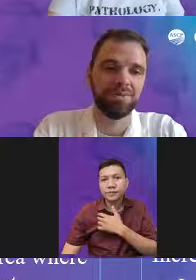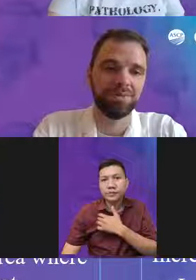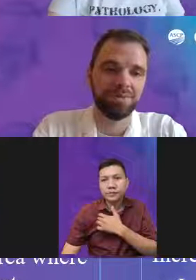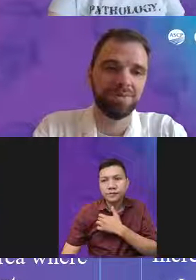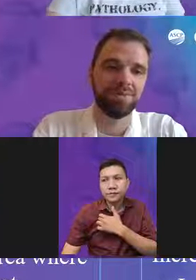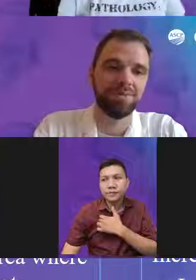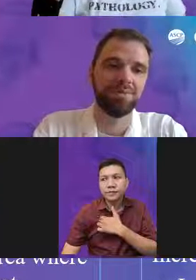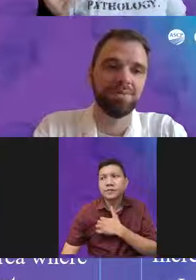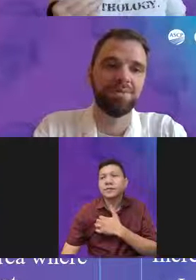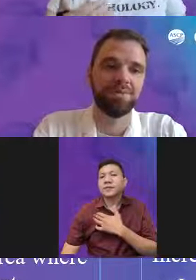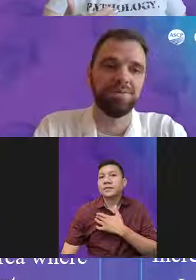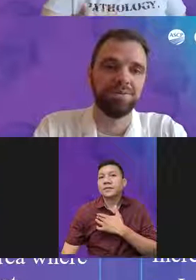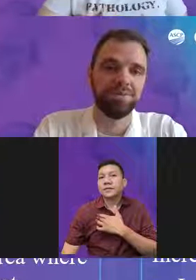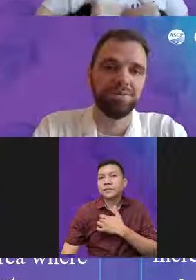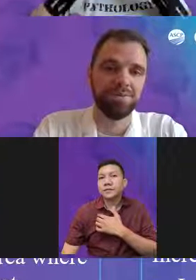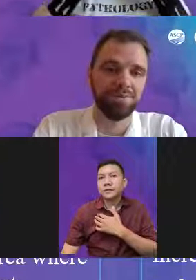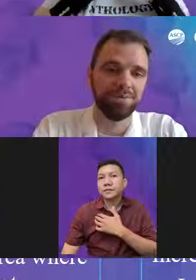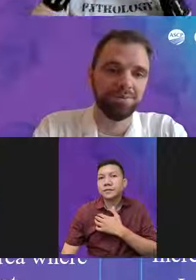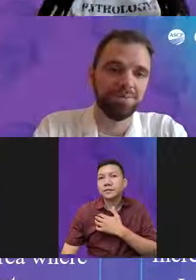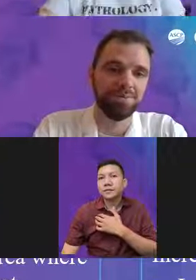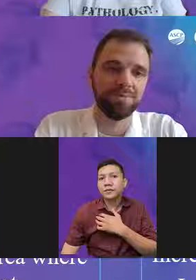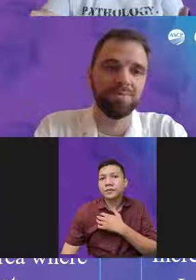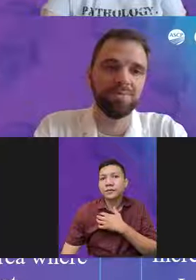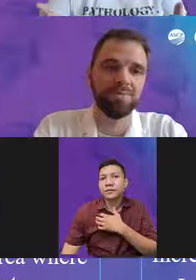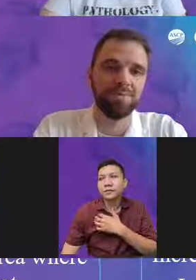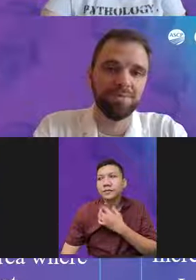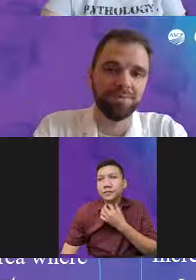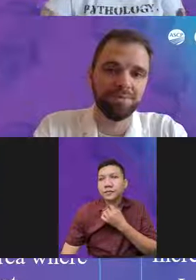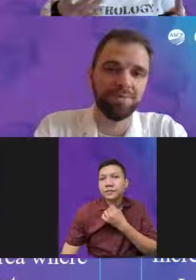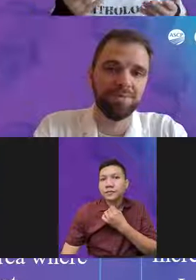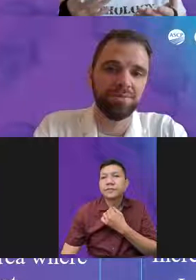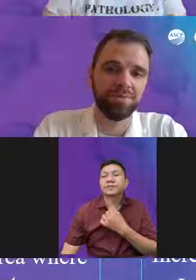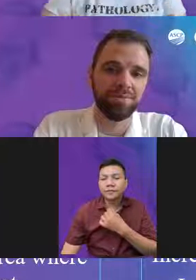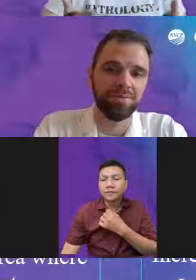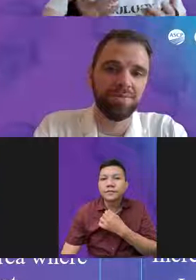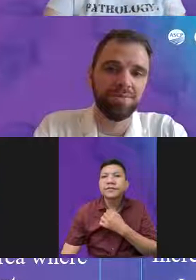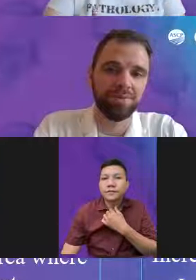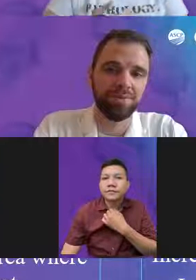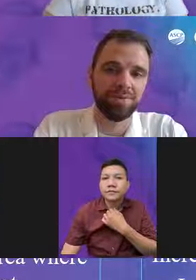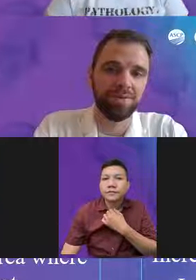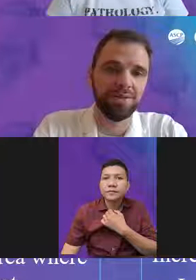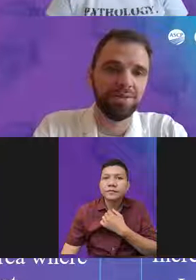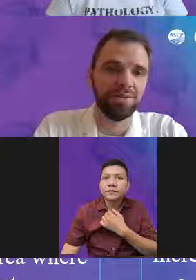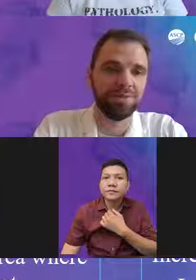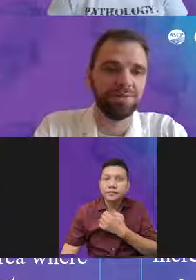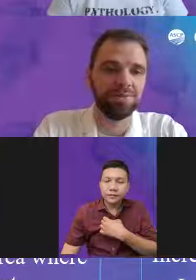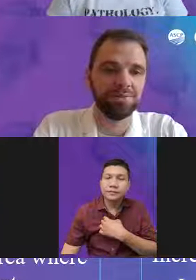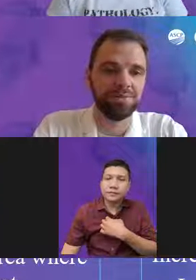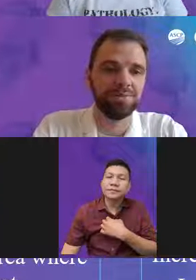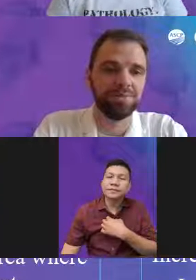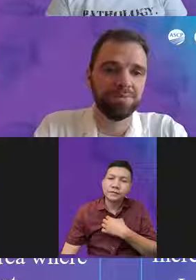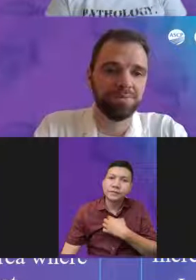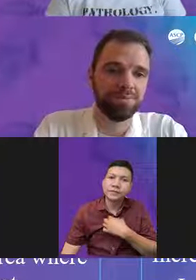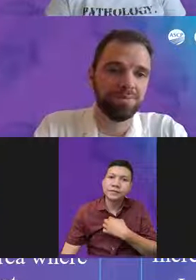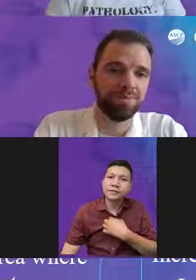about who our audience is and, you know, speak to that audience in a way that they can understand. Do you